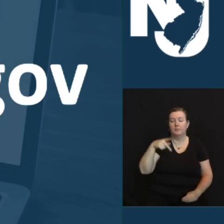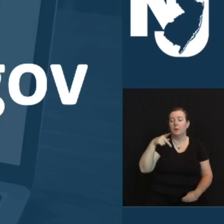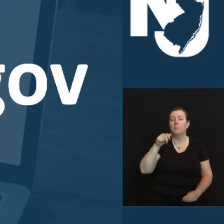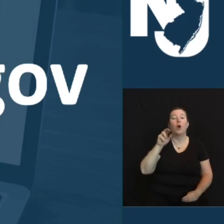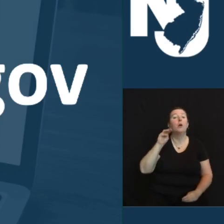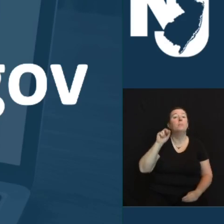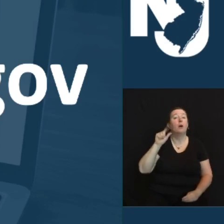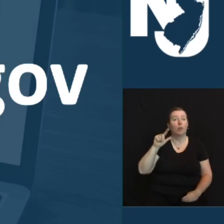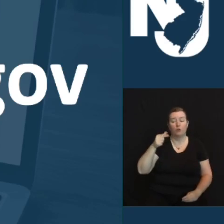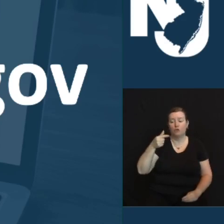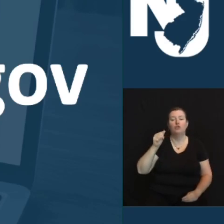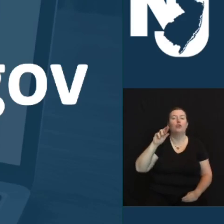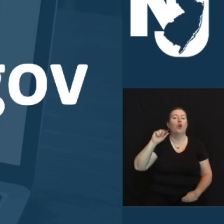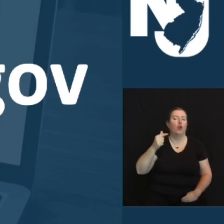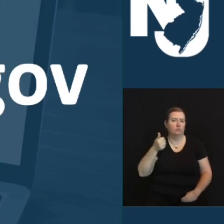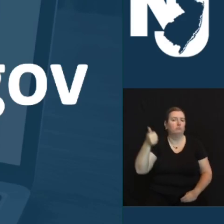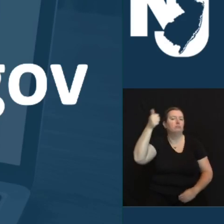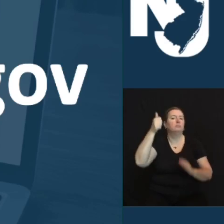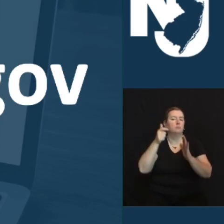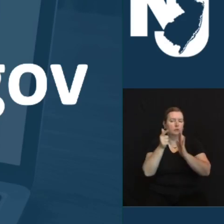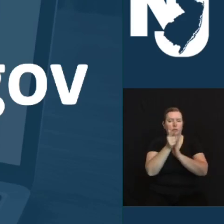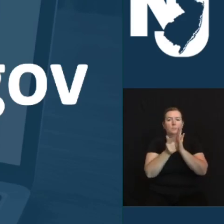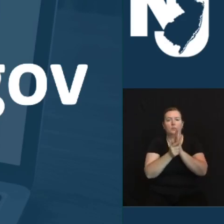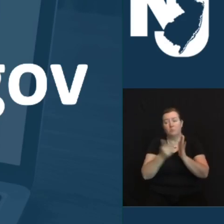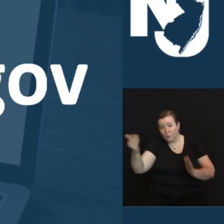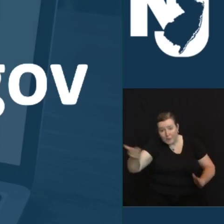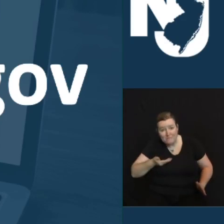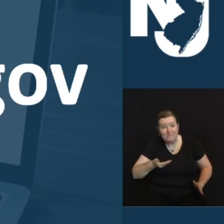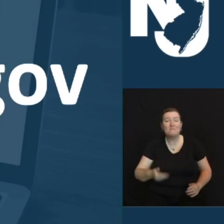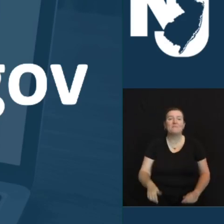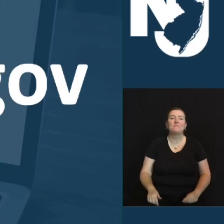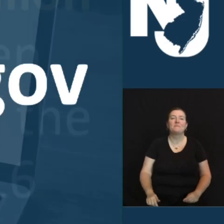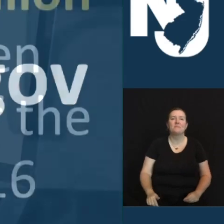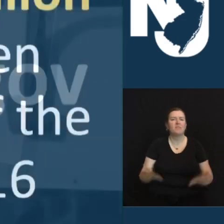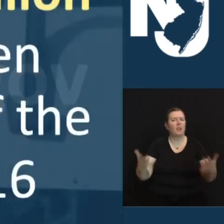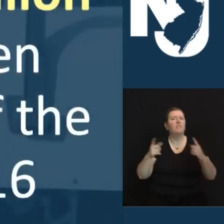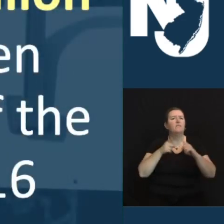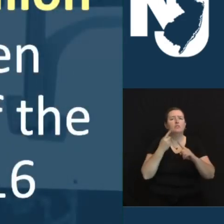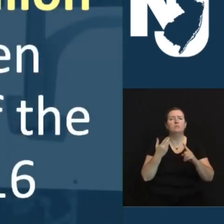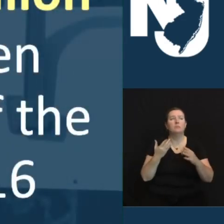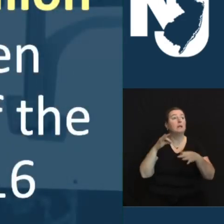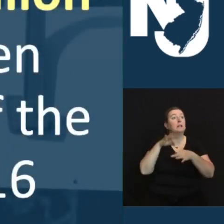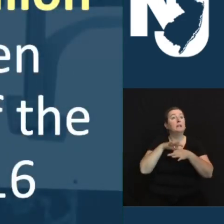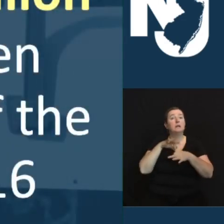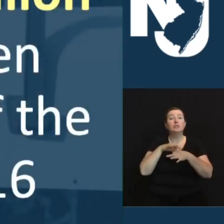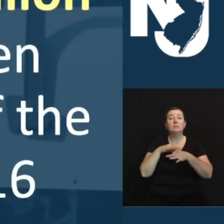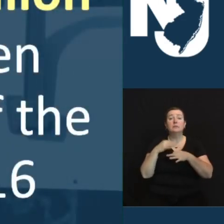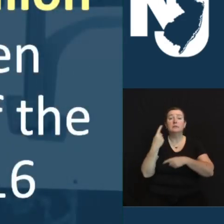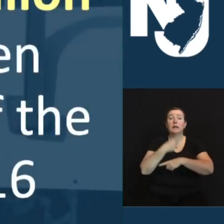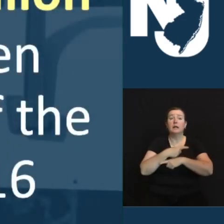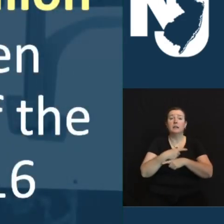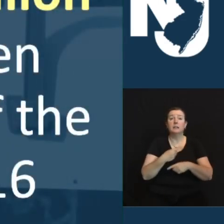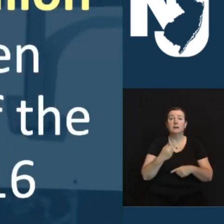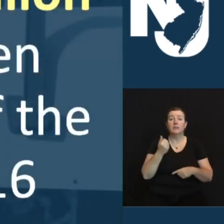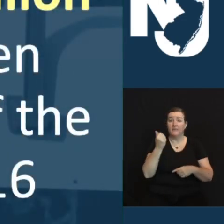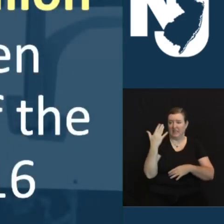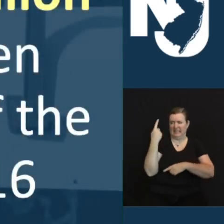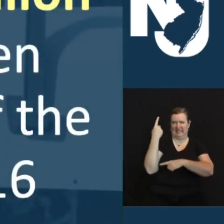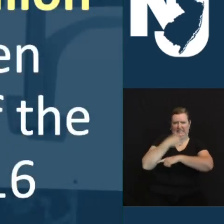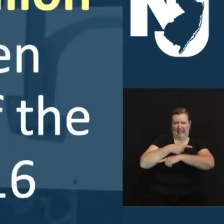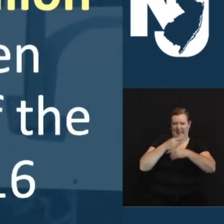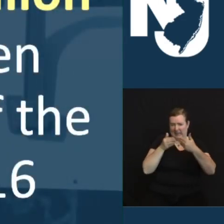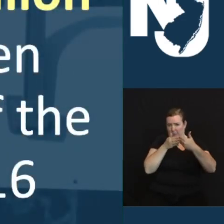Welcome, everyone. First, with the election day just 15 days away, I am pleased